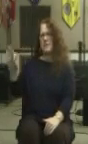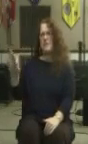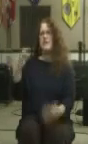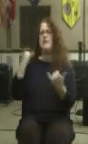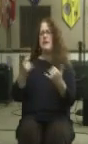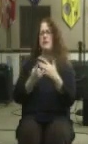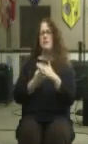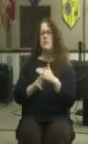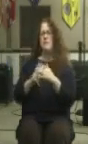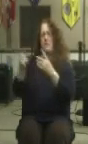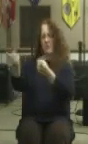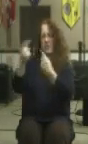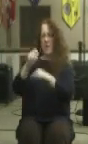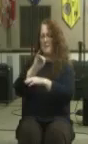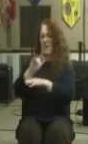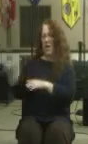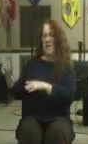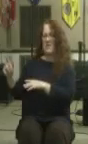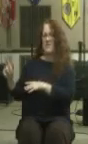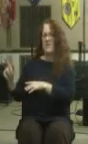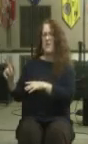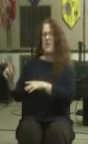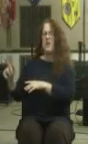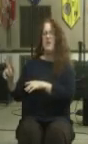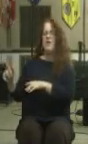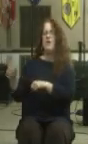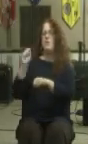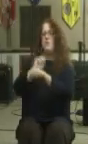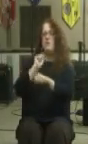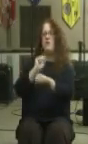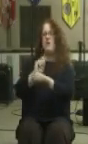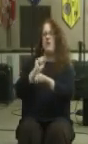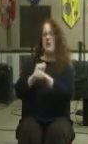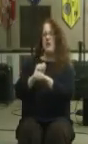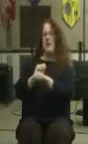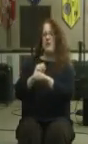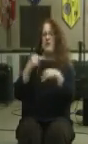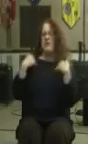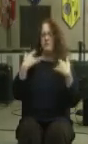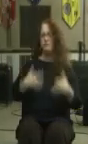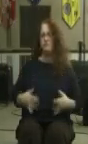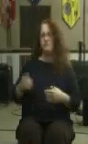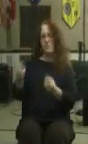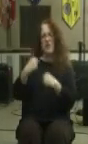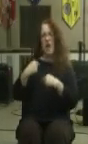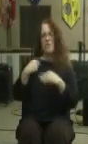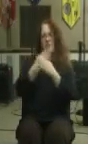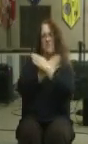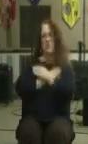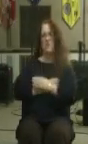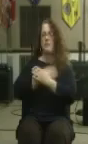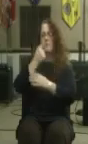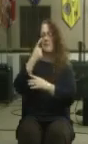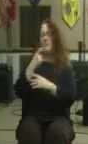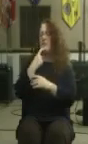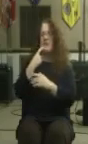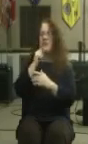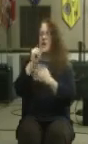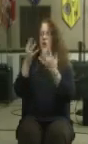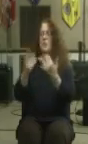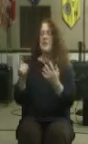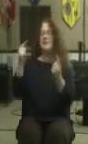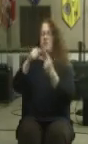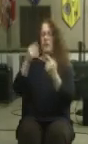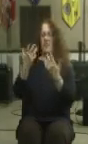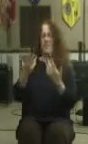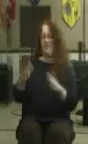of baptizing people has begun. Come all you who labor and are heavy laden, and I shall give you rest. Repent for